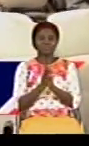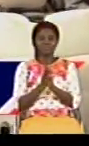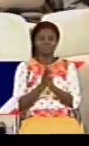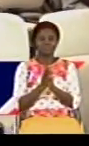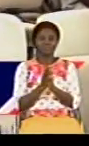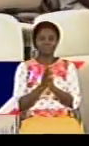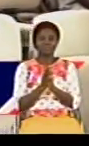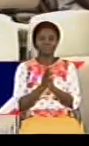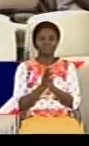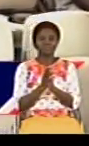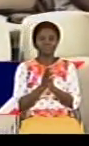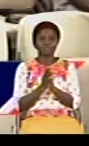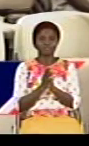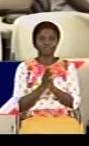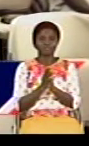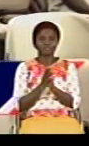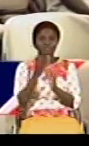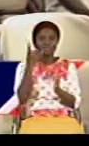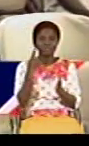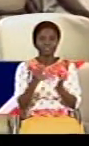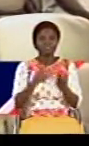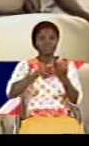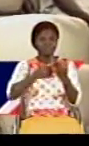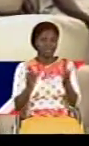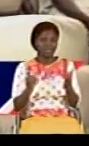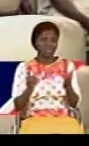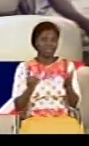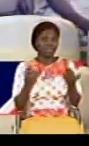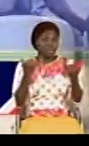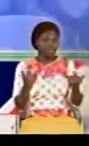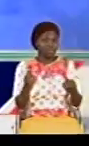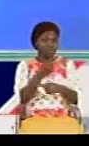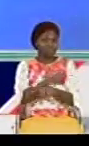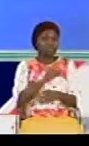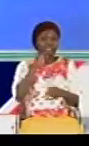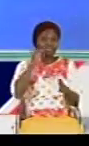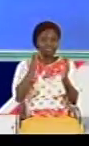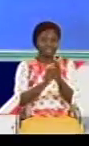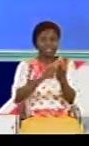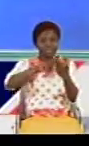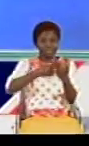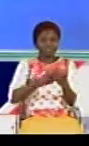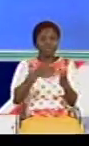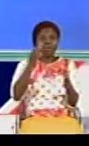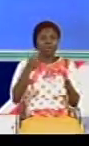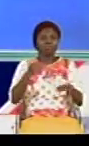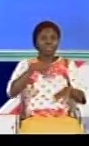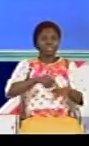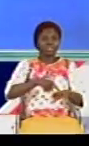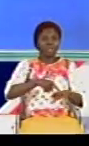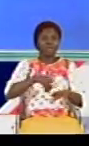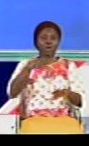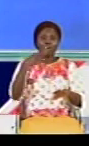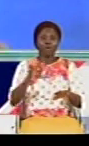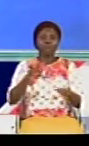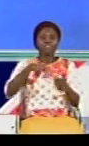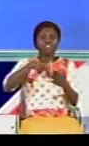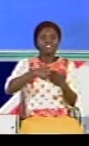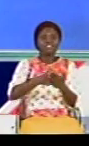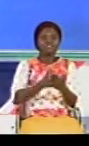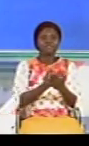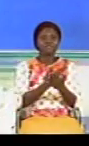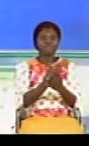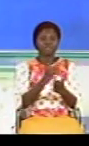The beginning. Today is that beginning of the times of refreshing